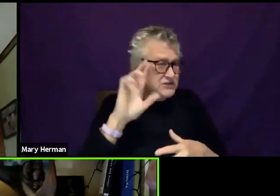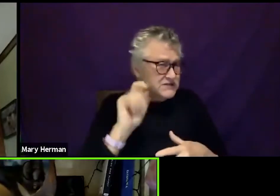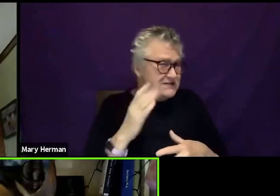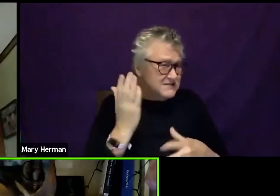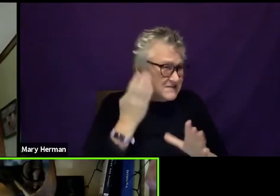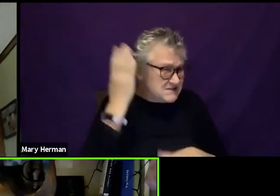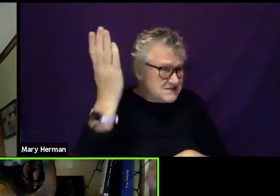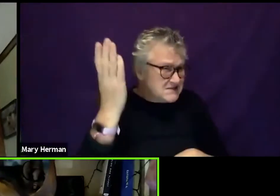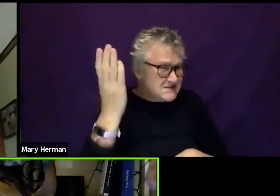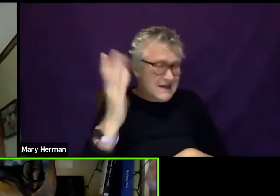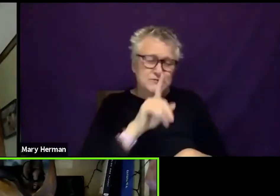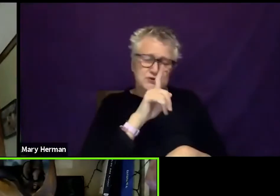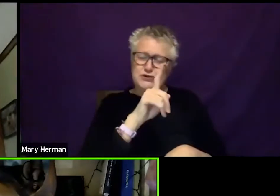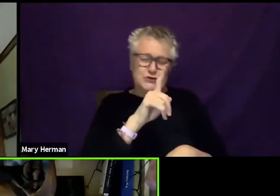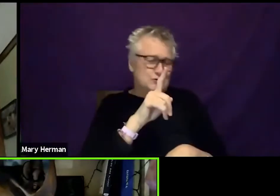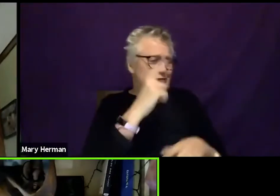tactics.